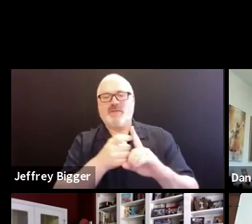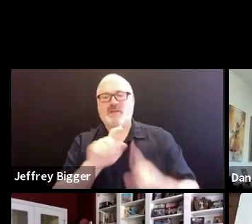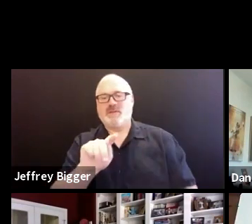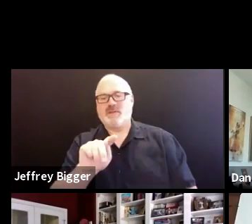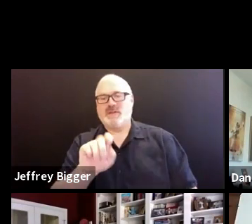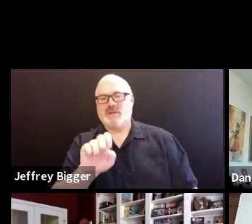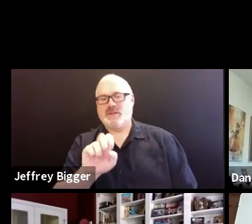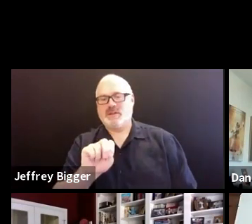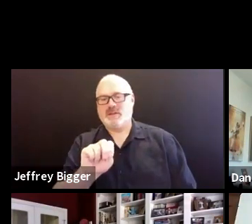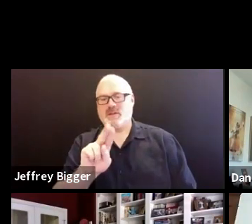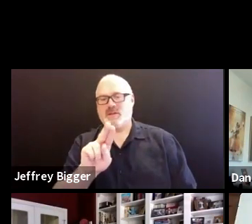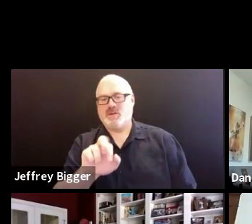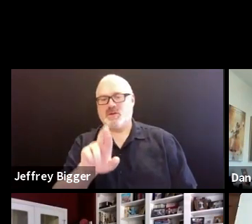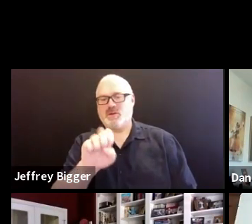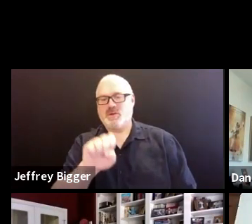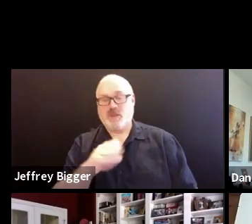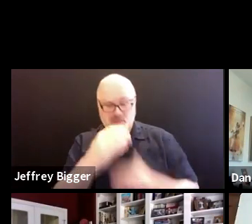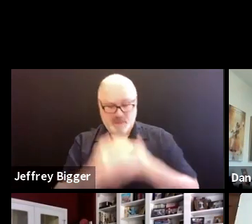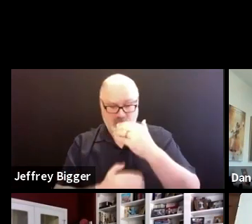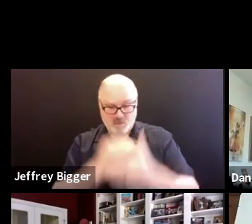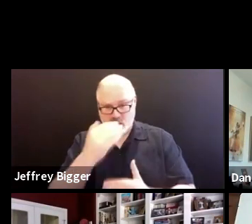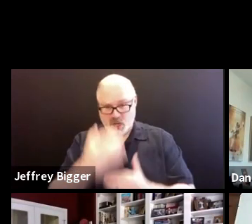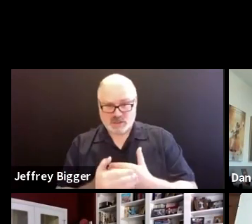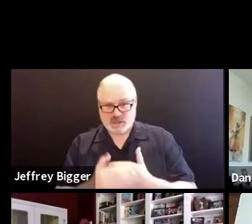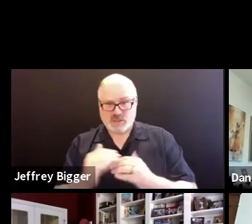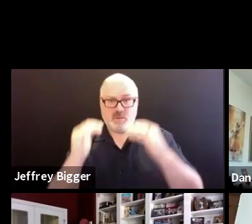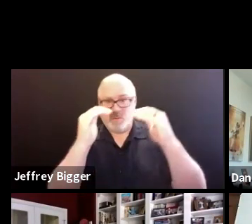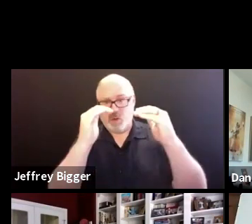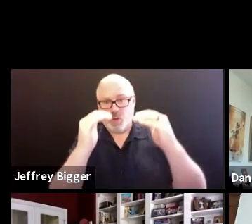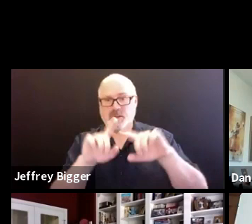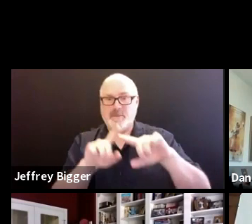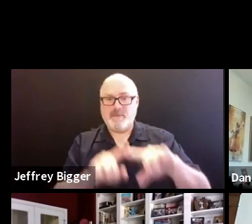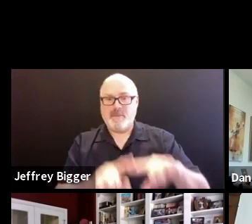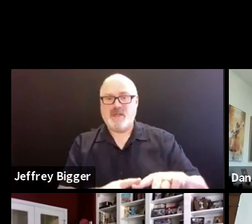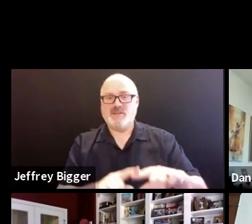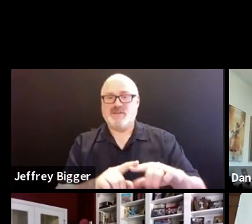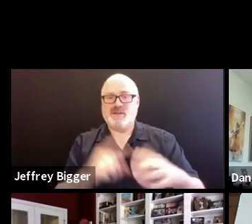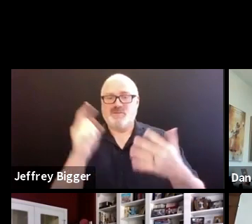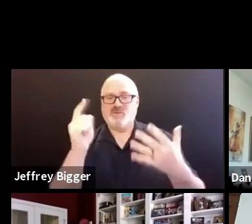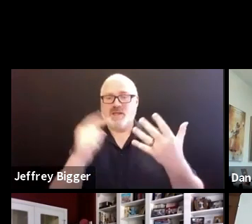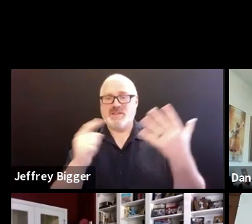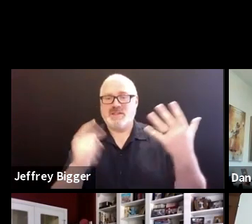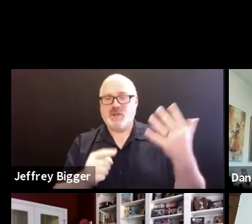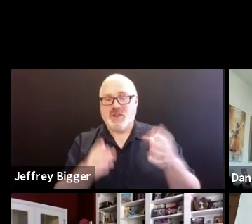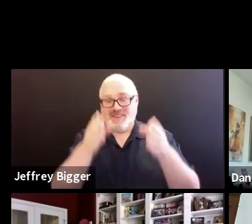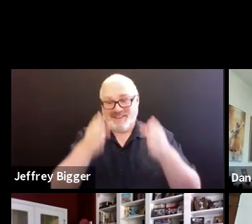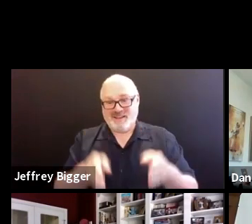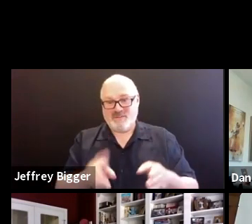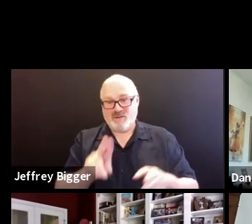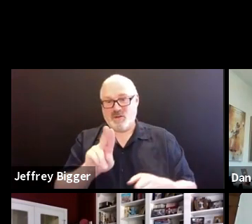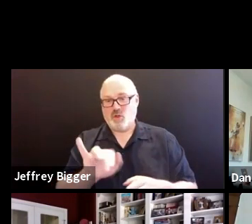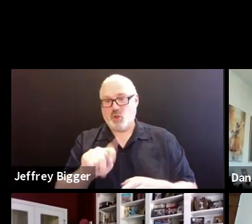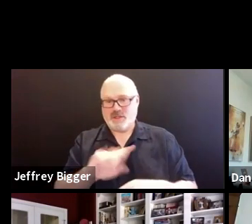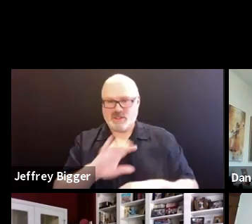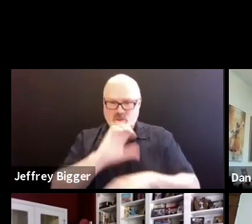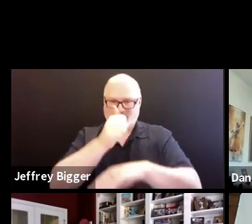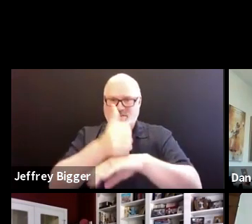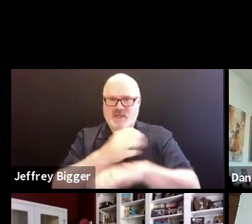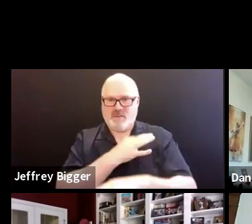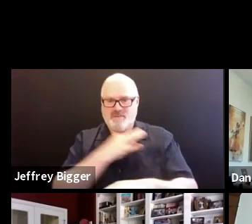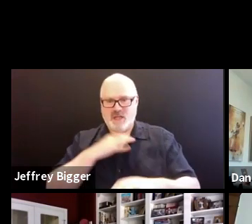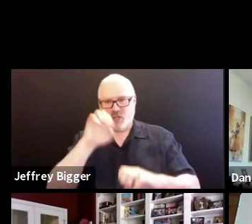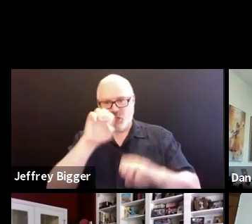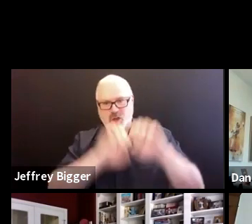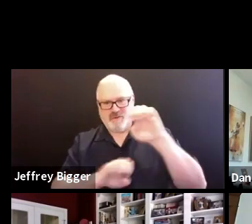The tenure process the promotion process is based upon criteria that the individual unit set, and faculty are